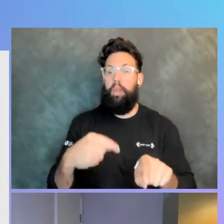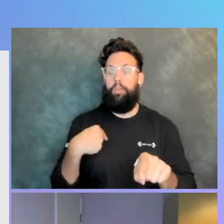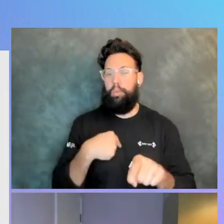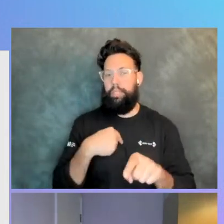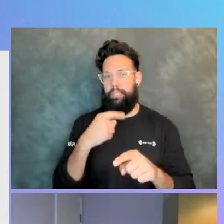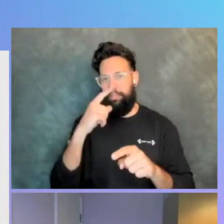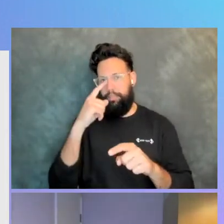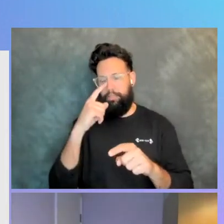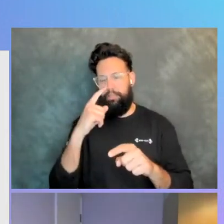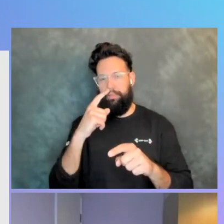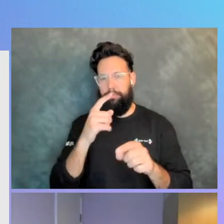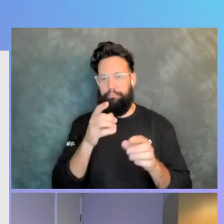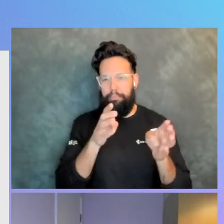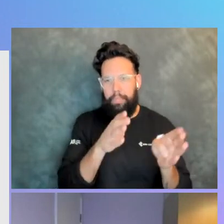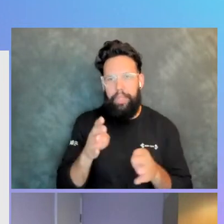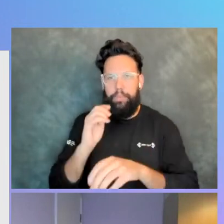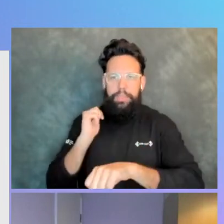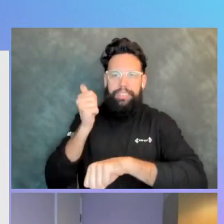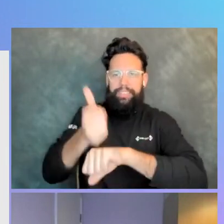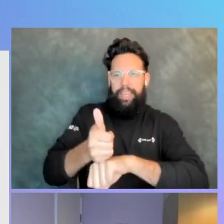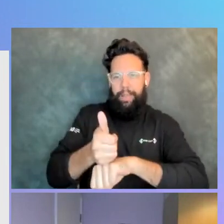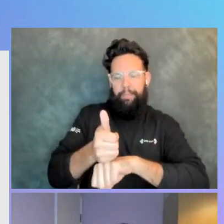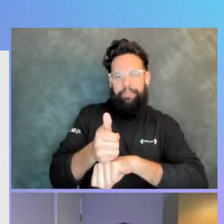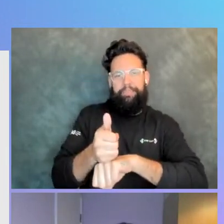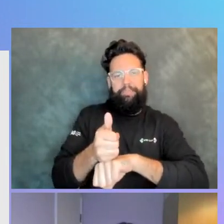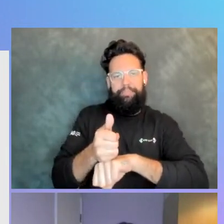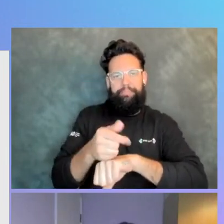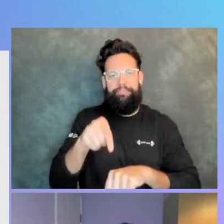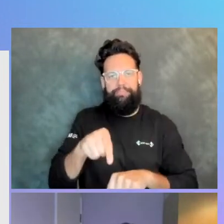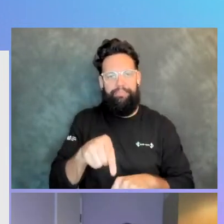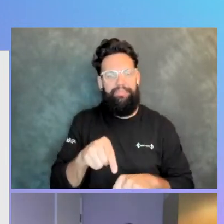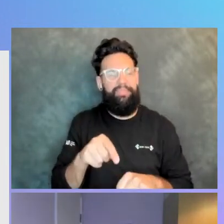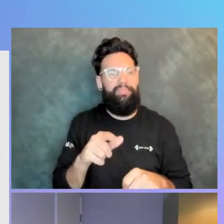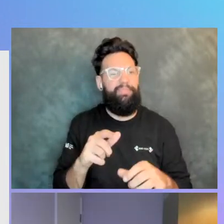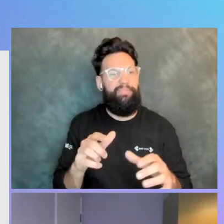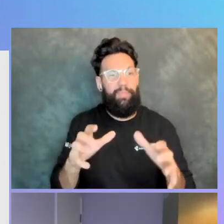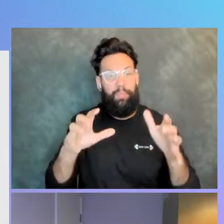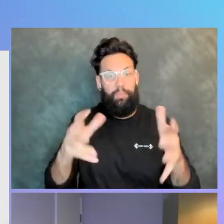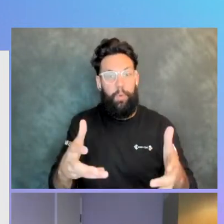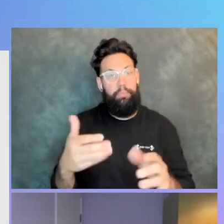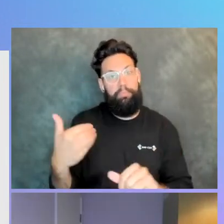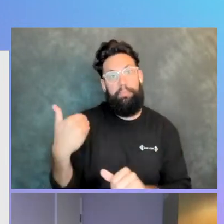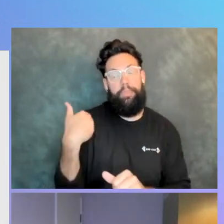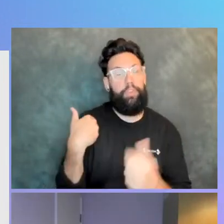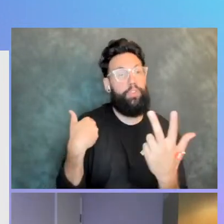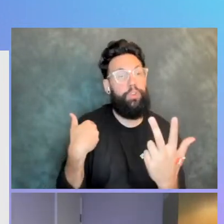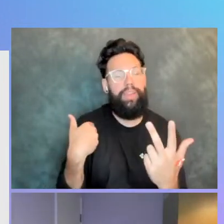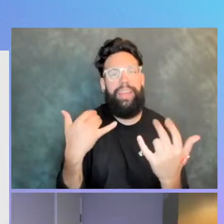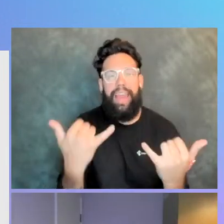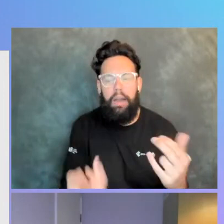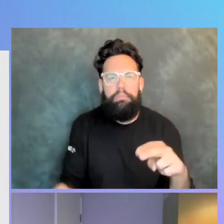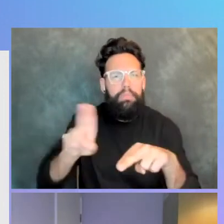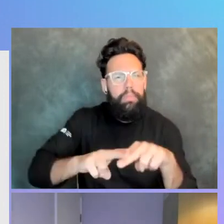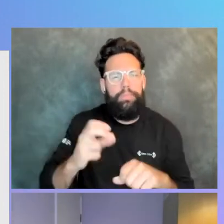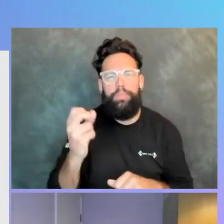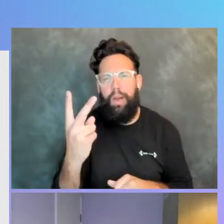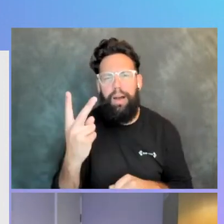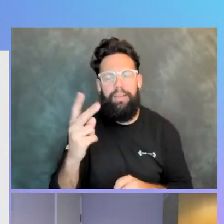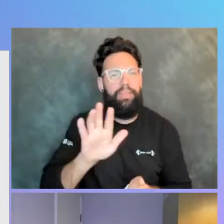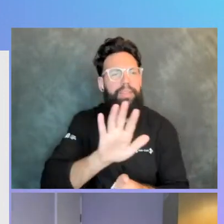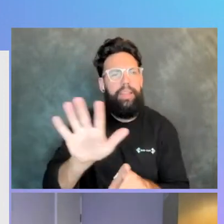user researcher team at HL has grown rapidly from 3 to 12 user researchers, all bringing various knowledge and